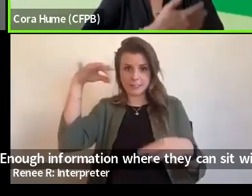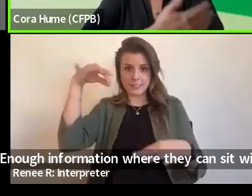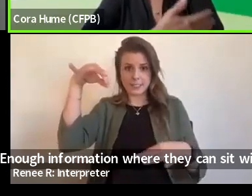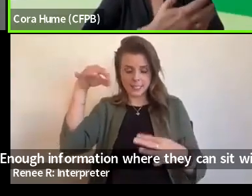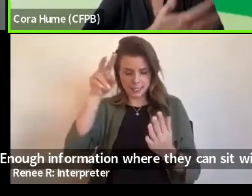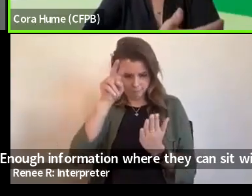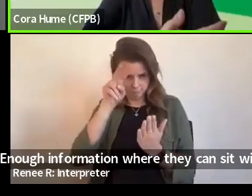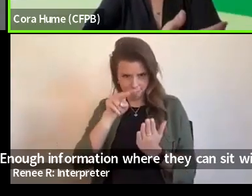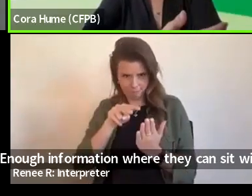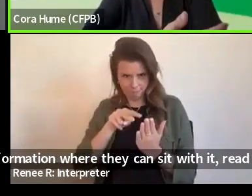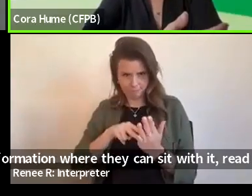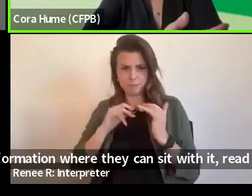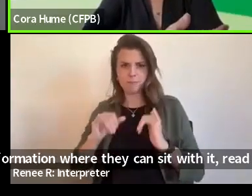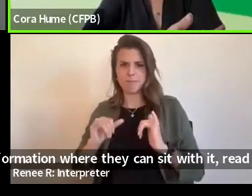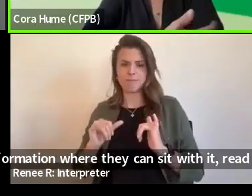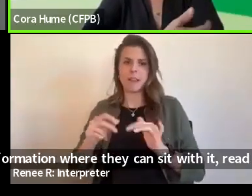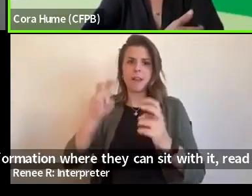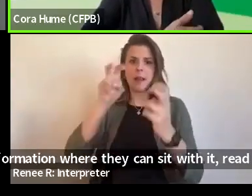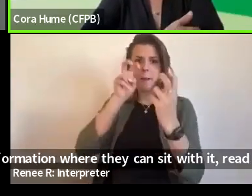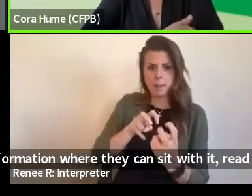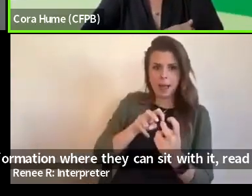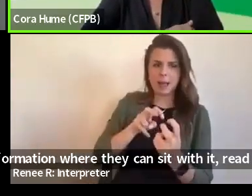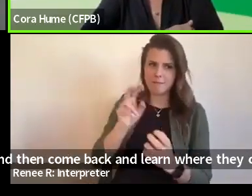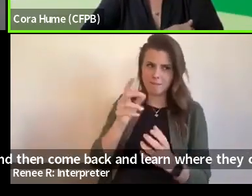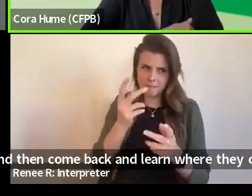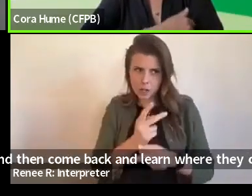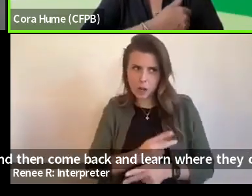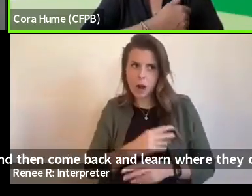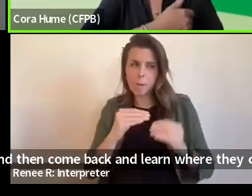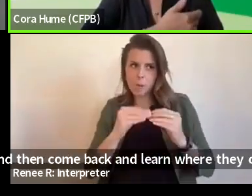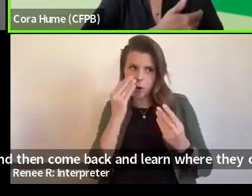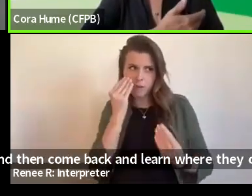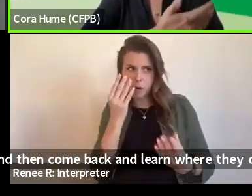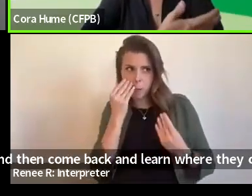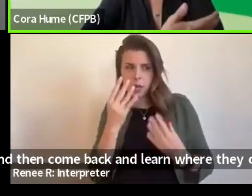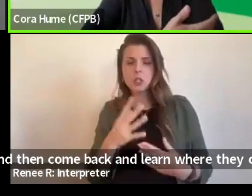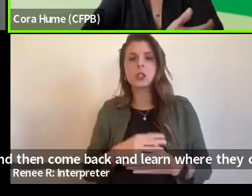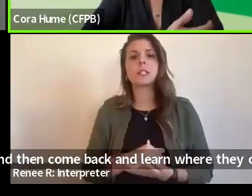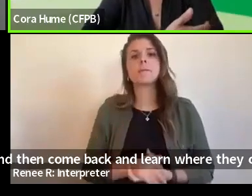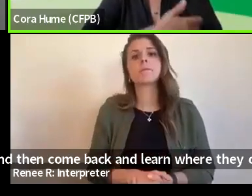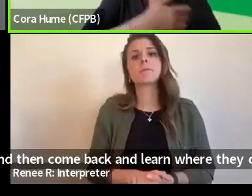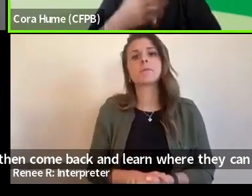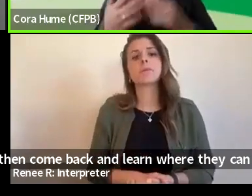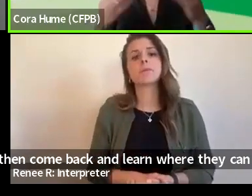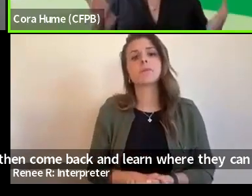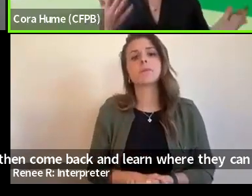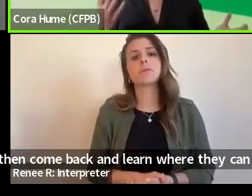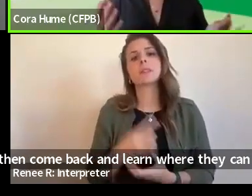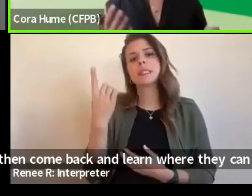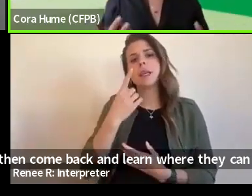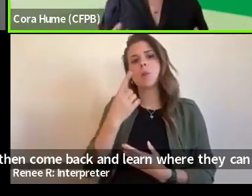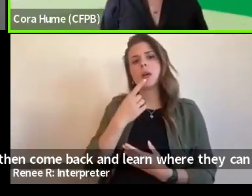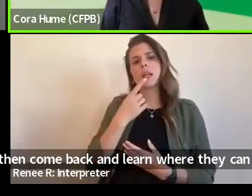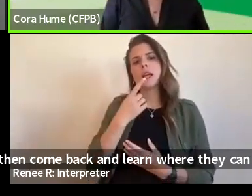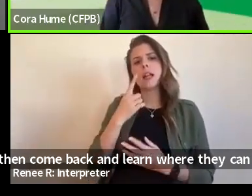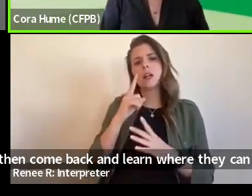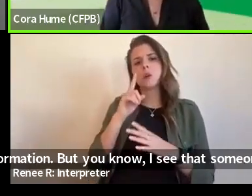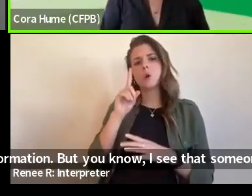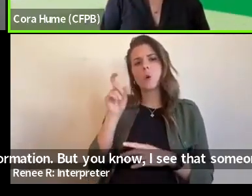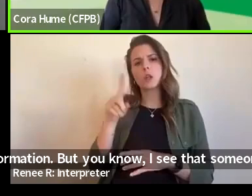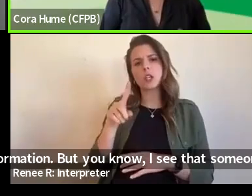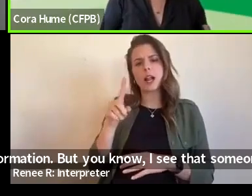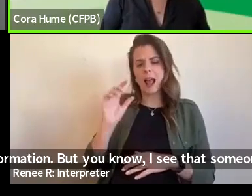come back and learn where they can get more information. But I see that someone had a question about how do we normalize these kind